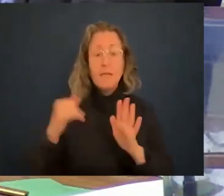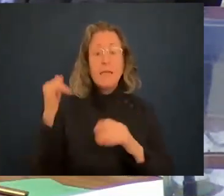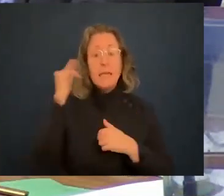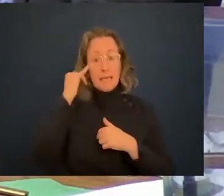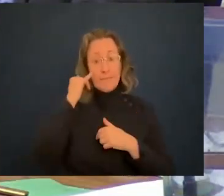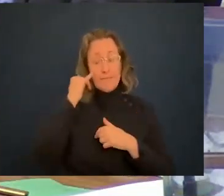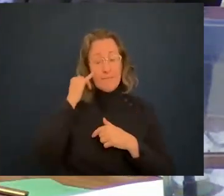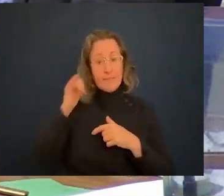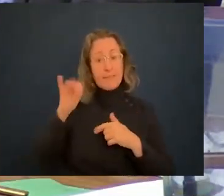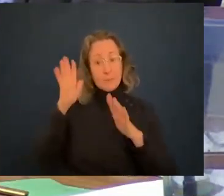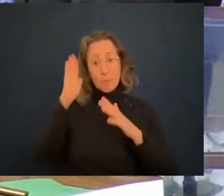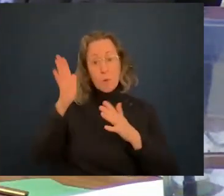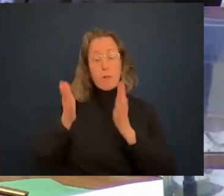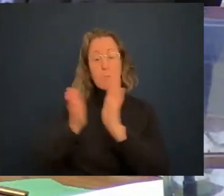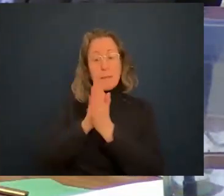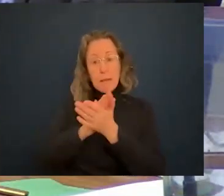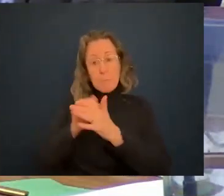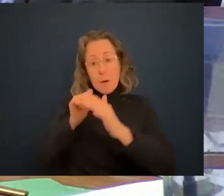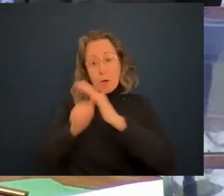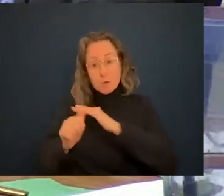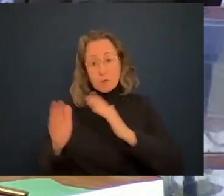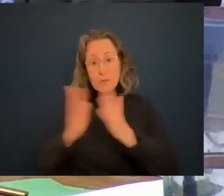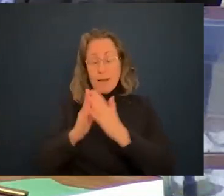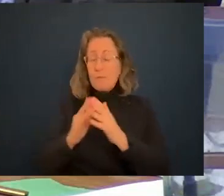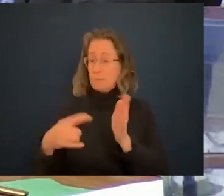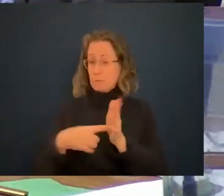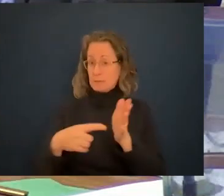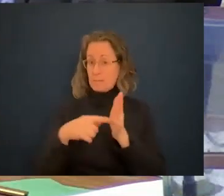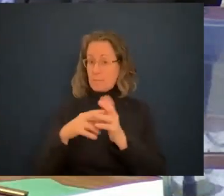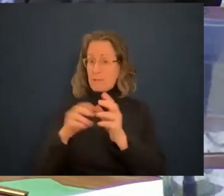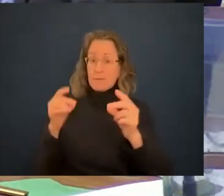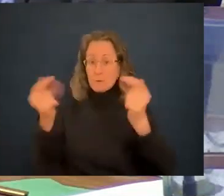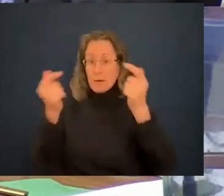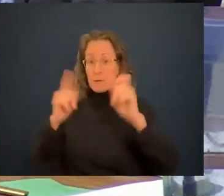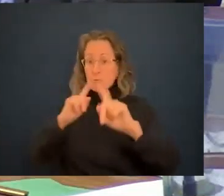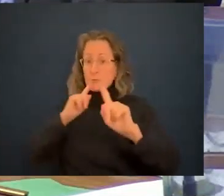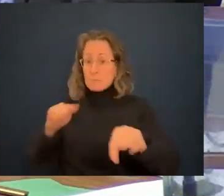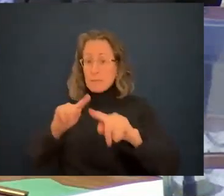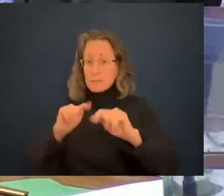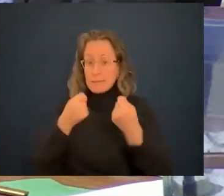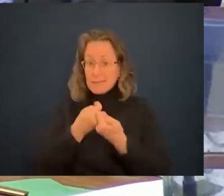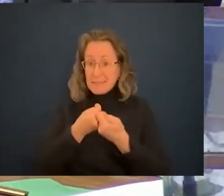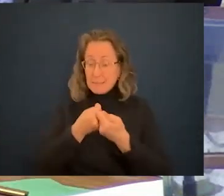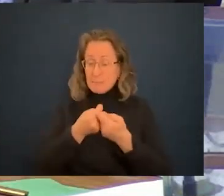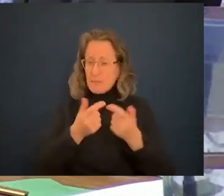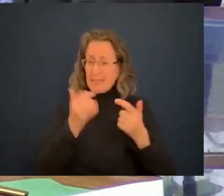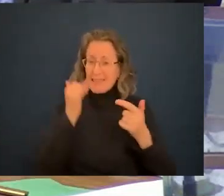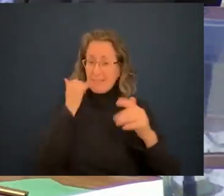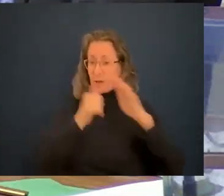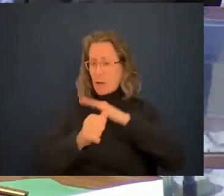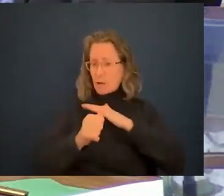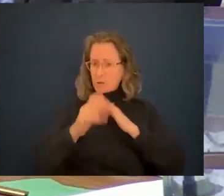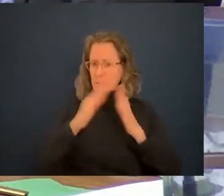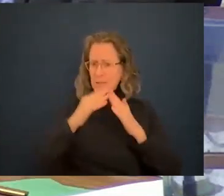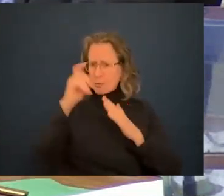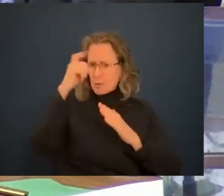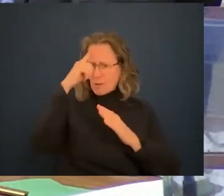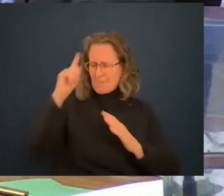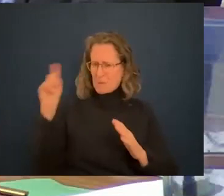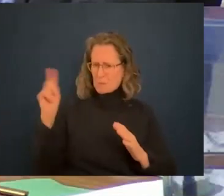like a rapid response team right um where is that going to live uh and I think that that should be a